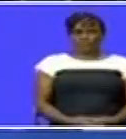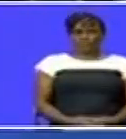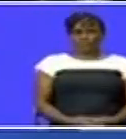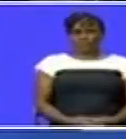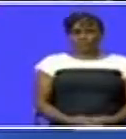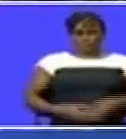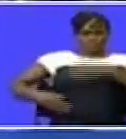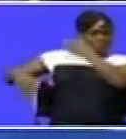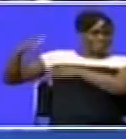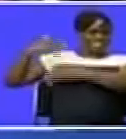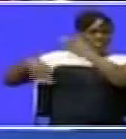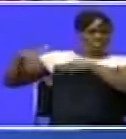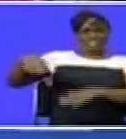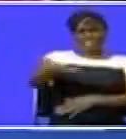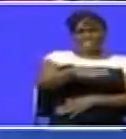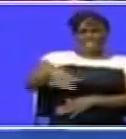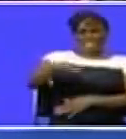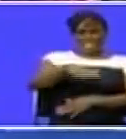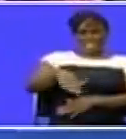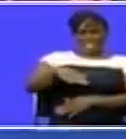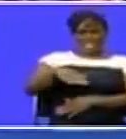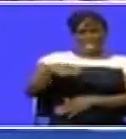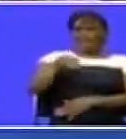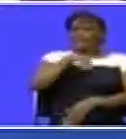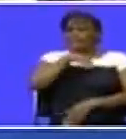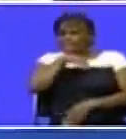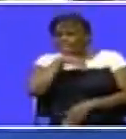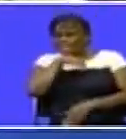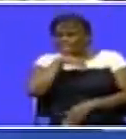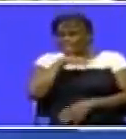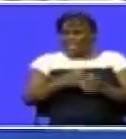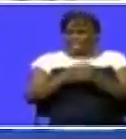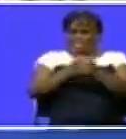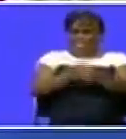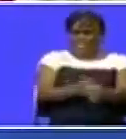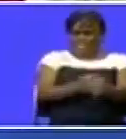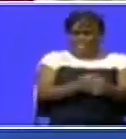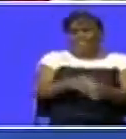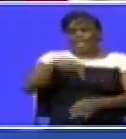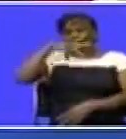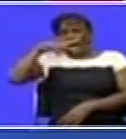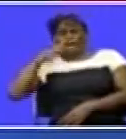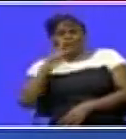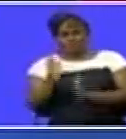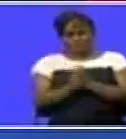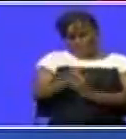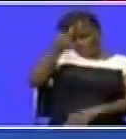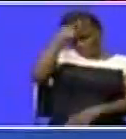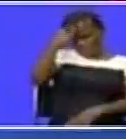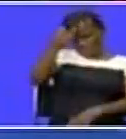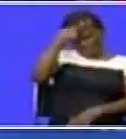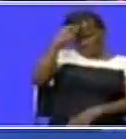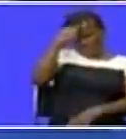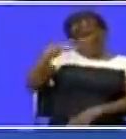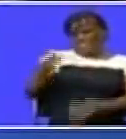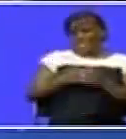At the historic Kamukunji grounds in Nairobi is where CORD leader Raila Odinga led CORD co-principals Kalonzo Musyoka and Moses Wetangula and